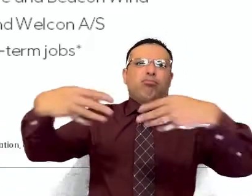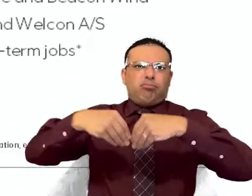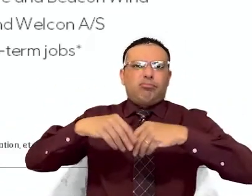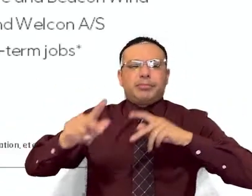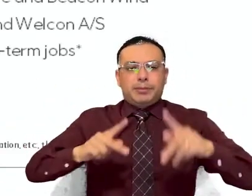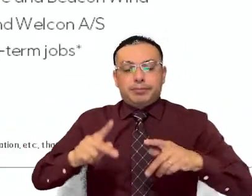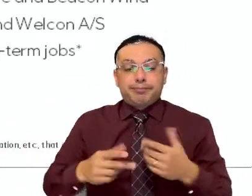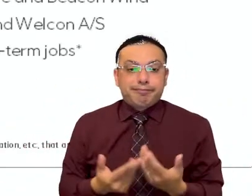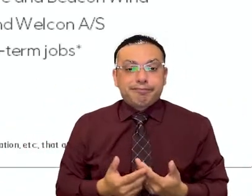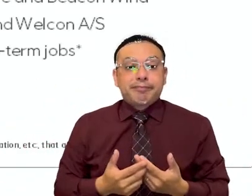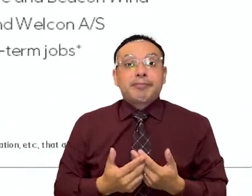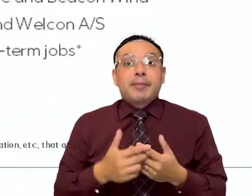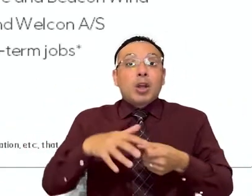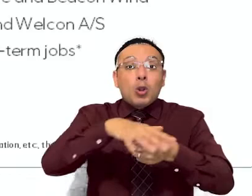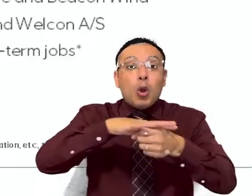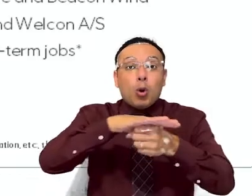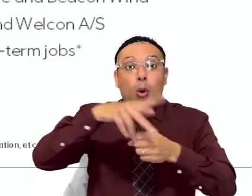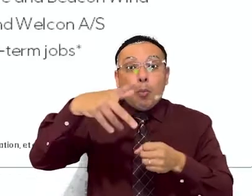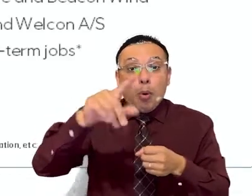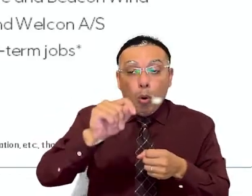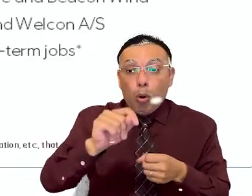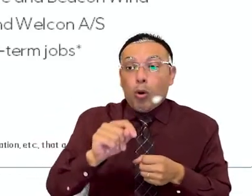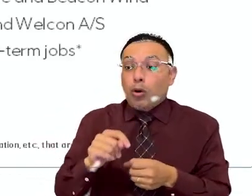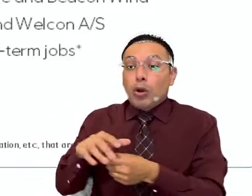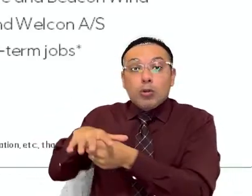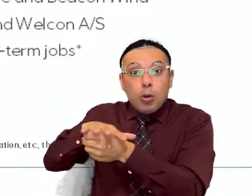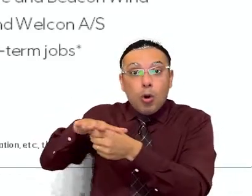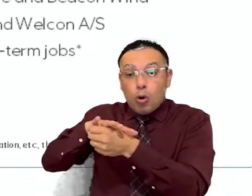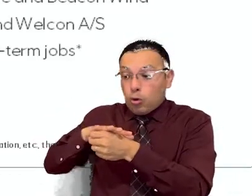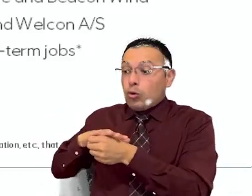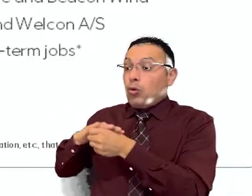supply chains. We are very proud to be